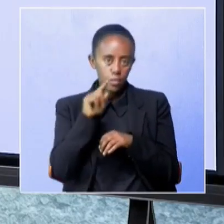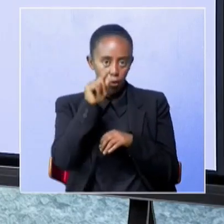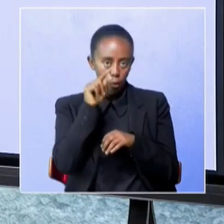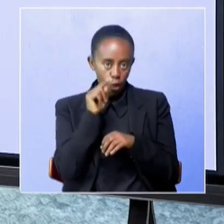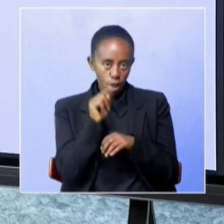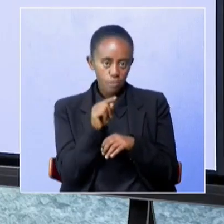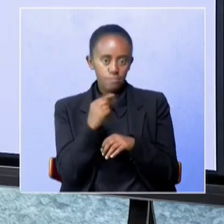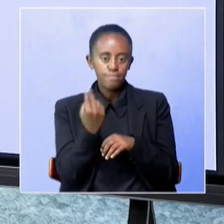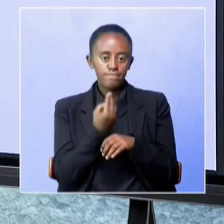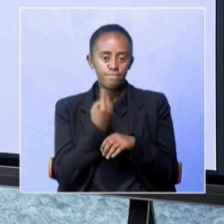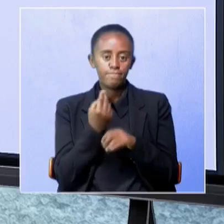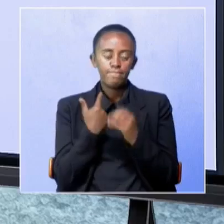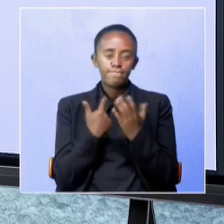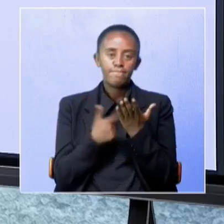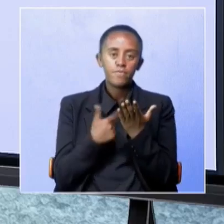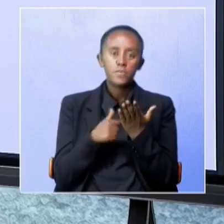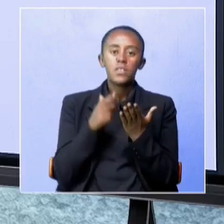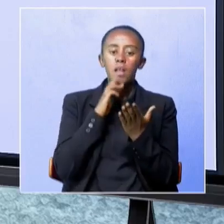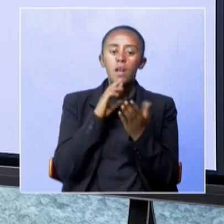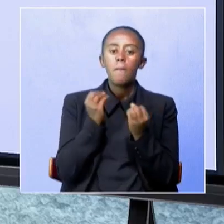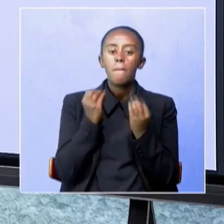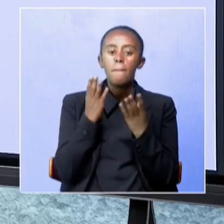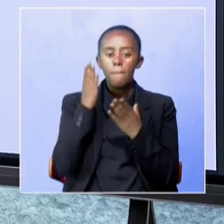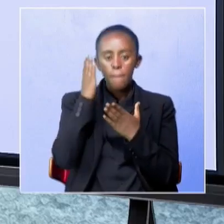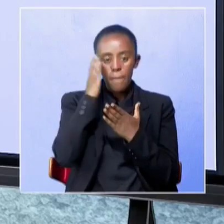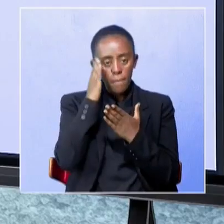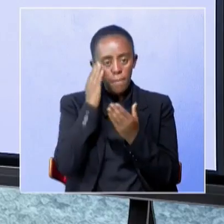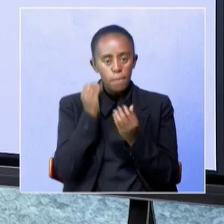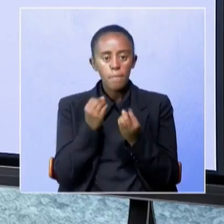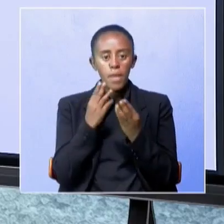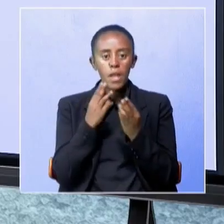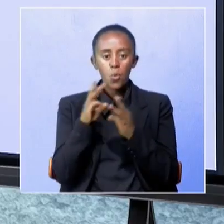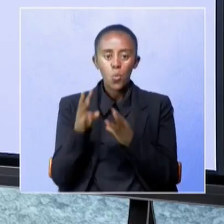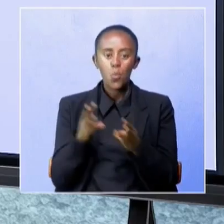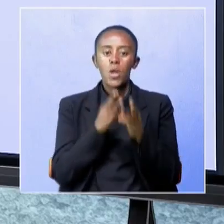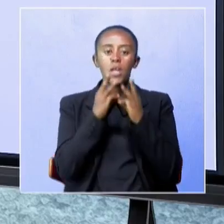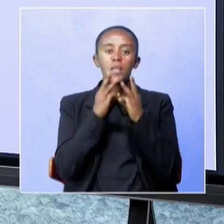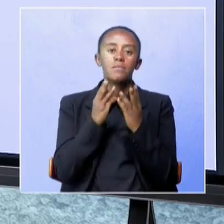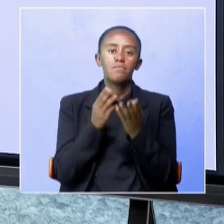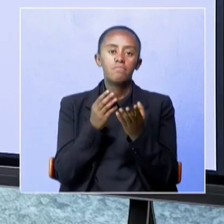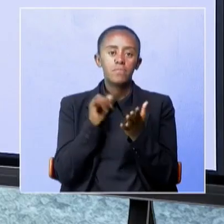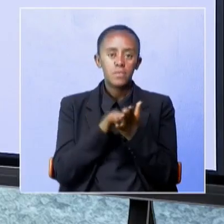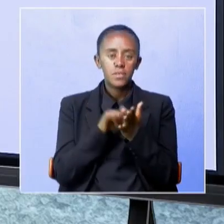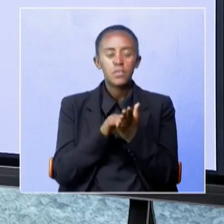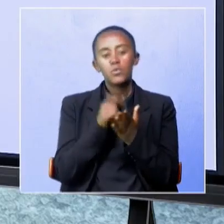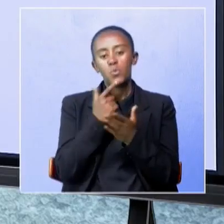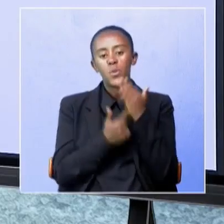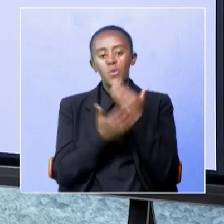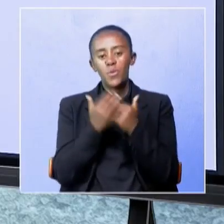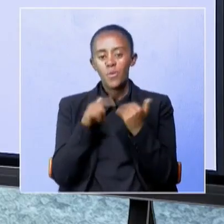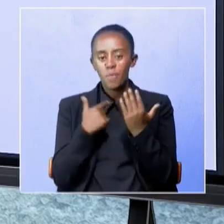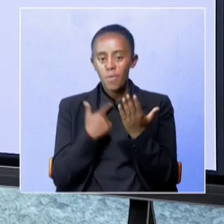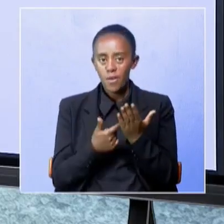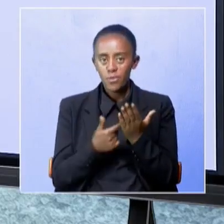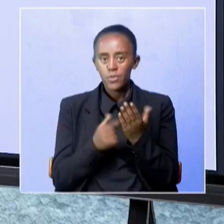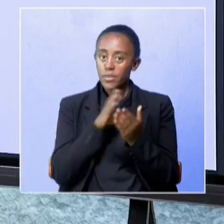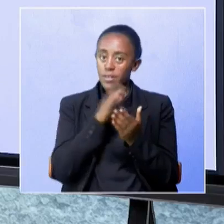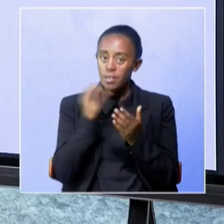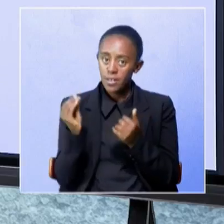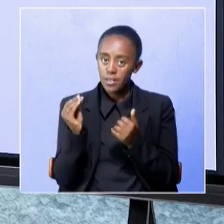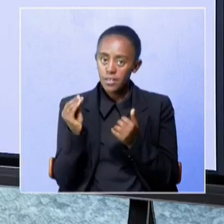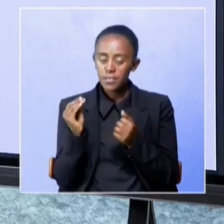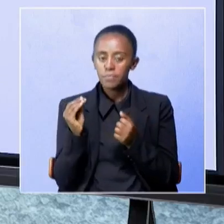and these are the most common and many ways we could use colon. That's what we talked about. And what